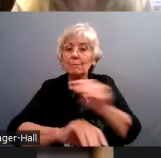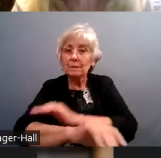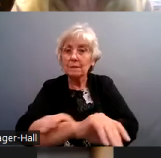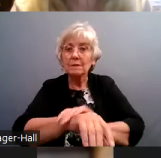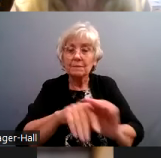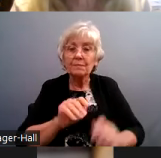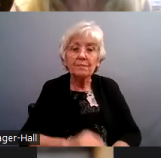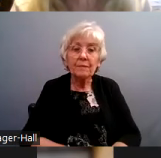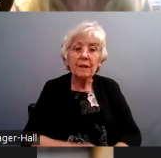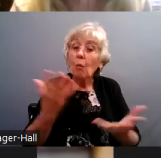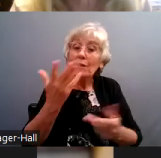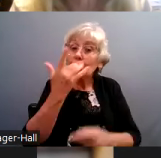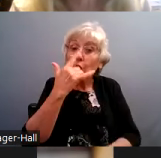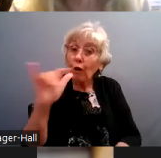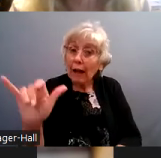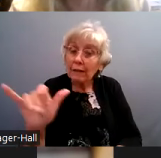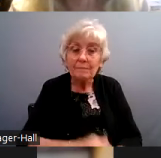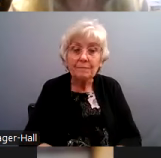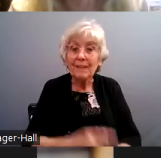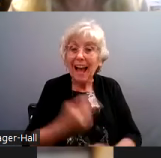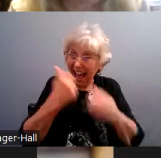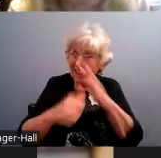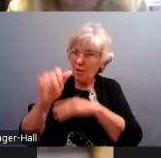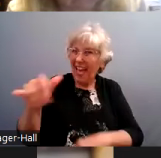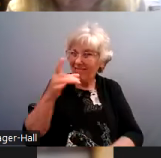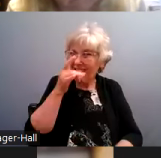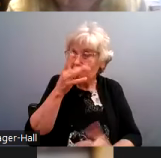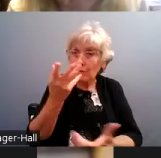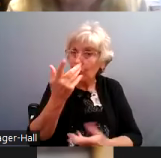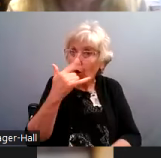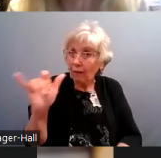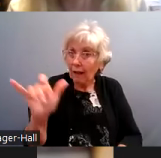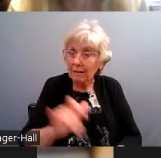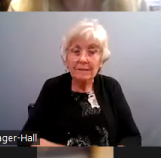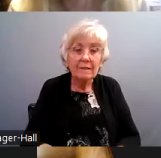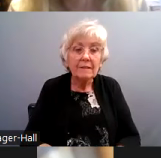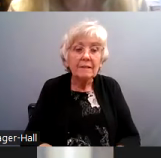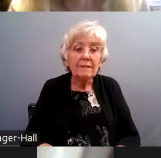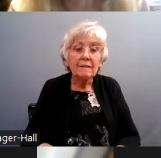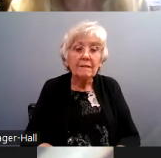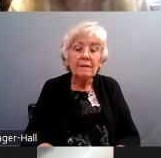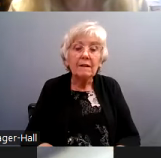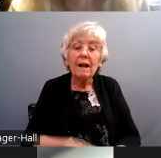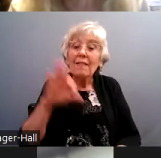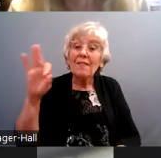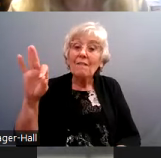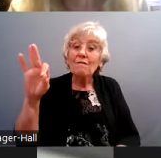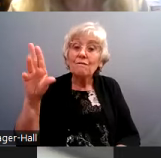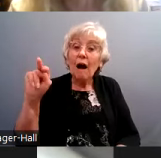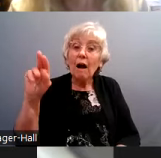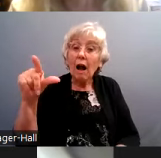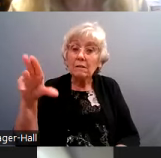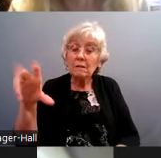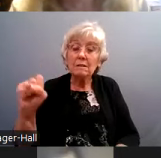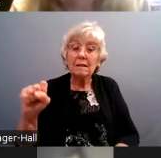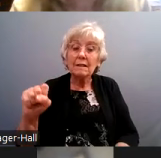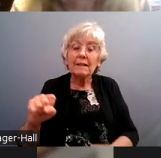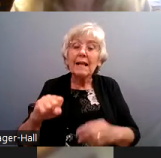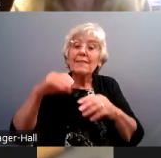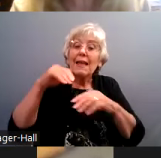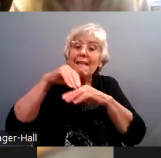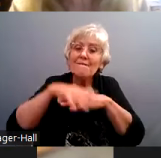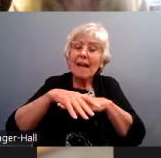So what does it look like under the light? So the ringworm, the fungus, infects the inside of the